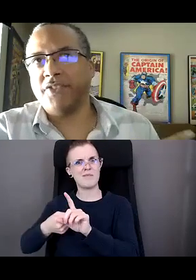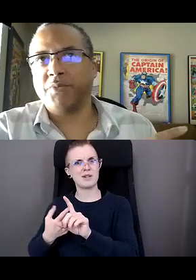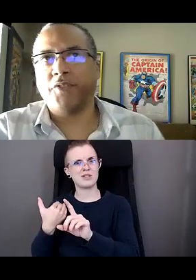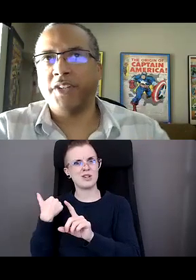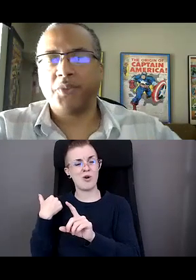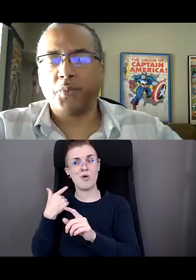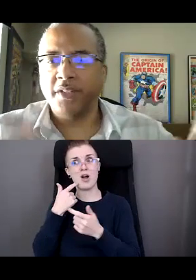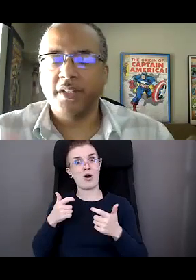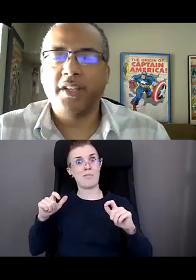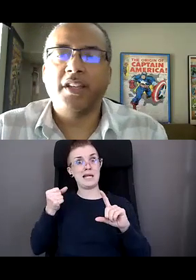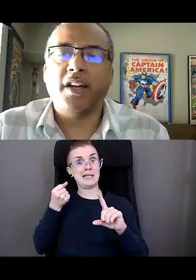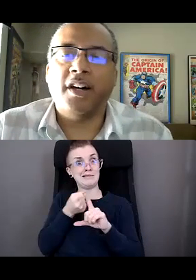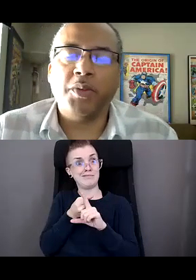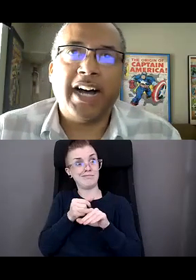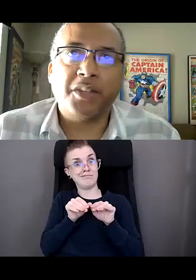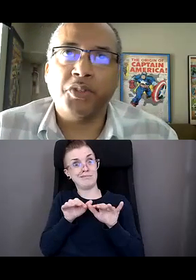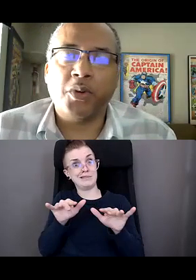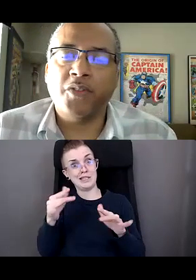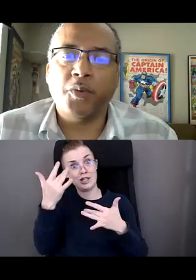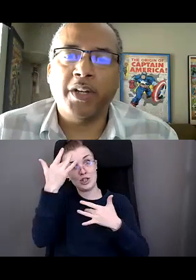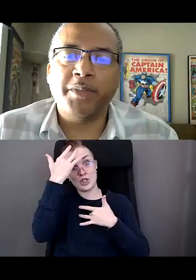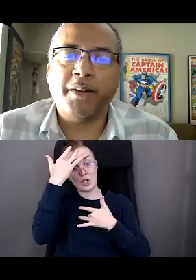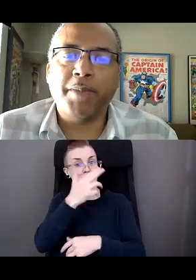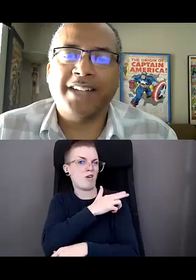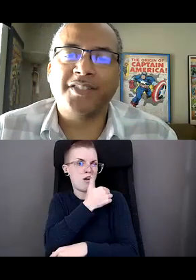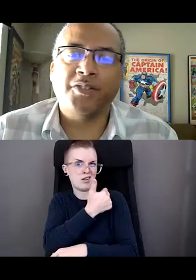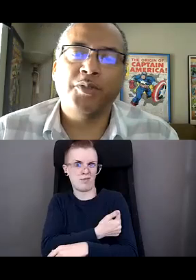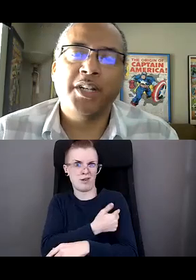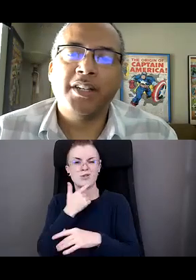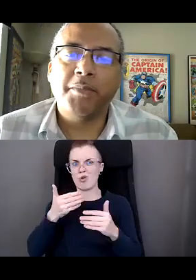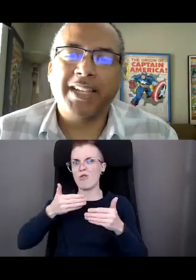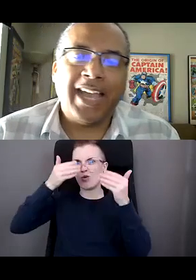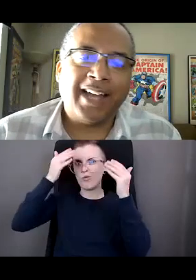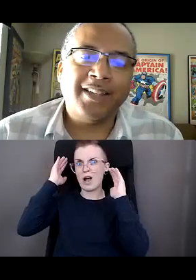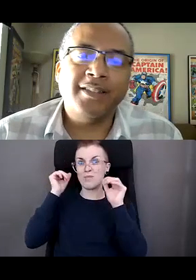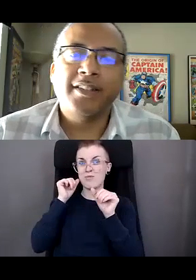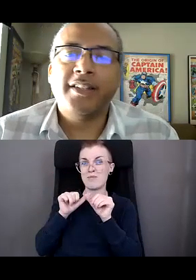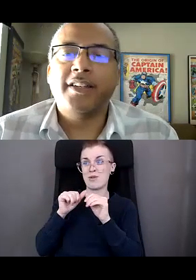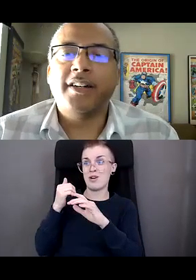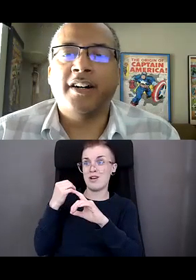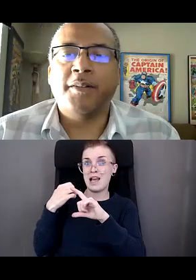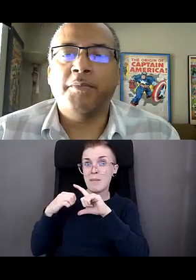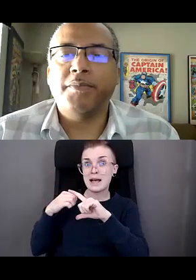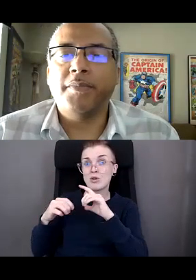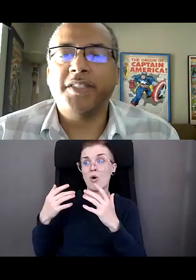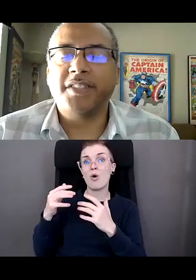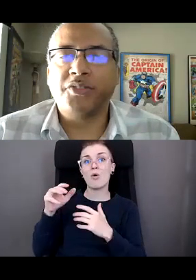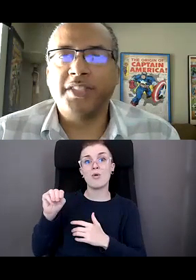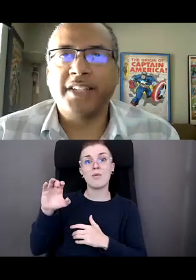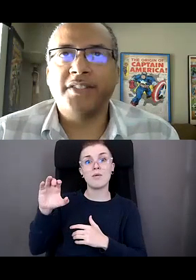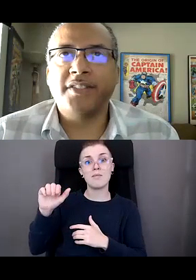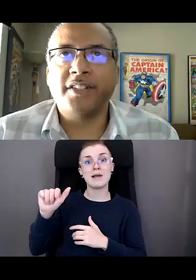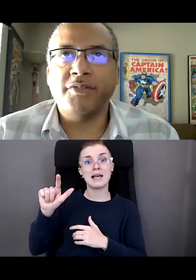big surge before this one, when the hospitals were overwhelmed. El Paso, McAllen,